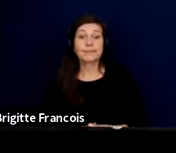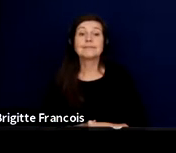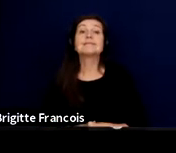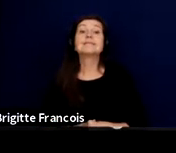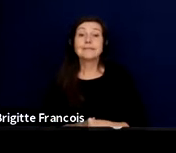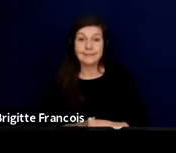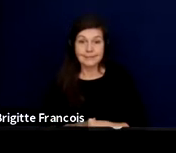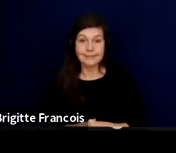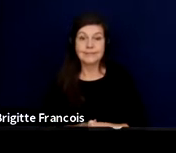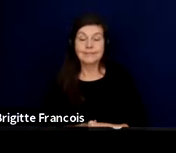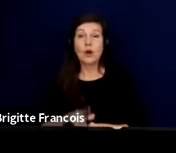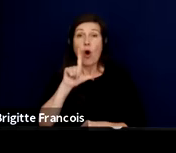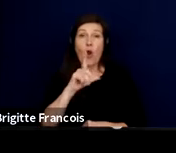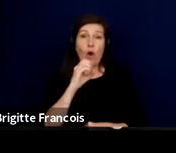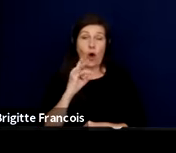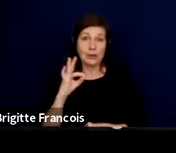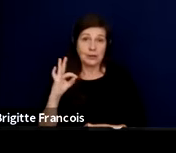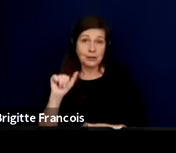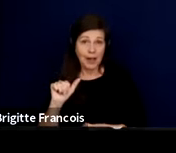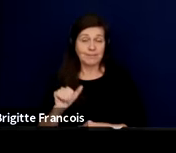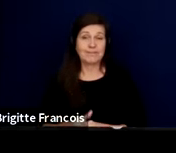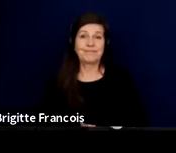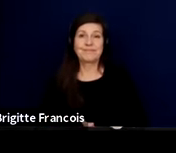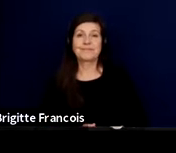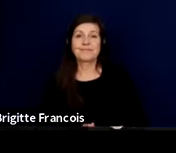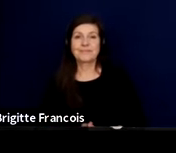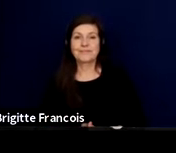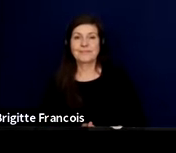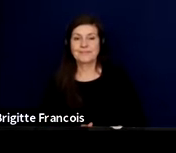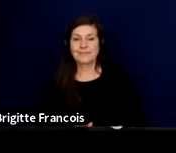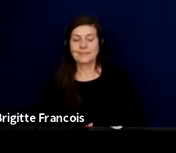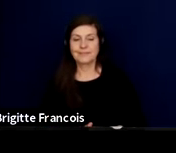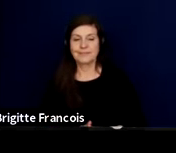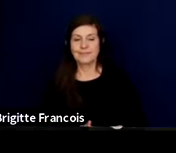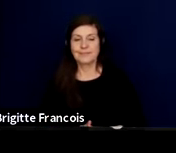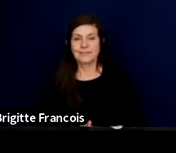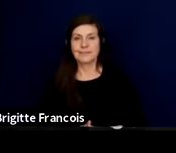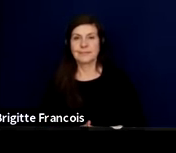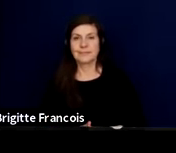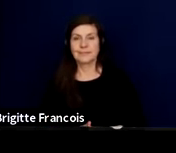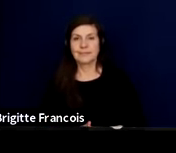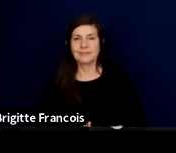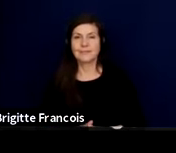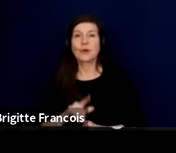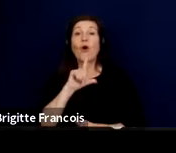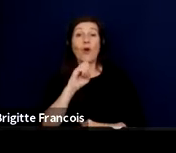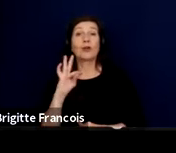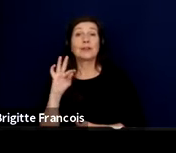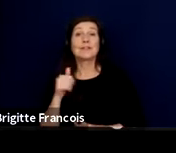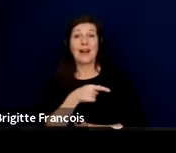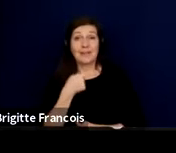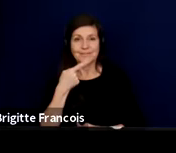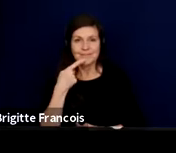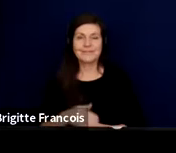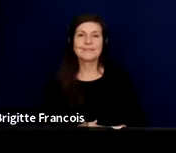Yes, we have Lotta who would like to comment. Yeah, Lotta, please. Okay, hi.